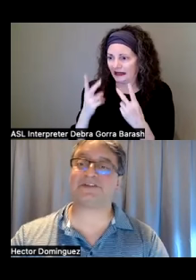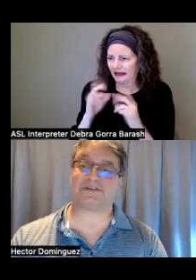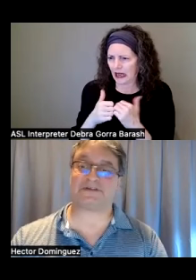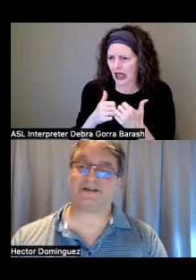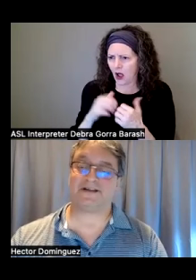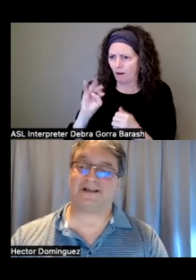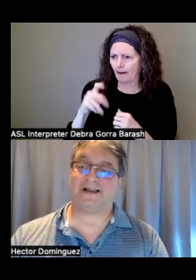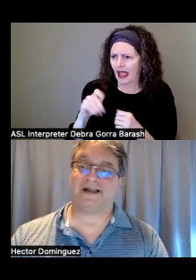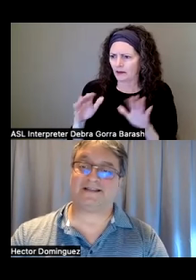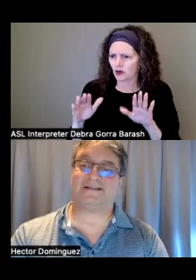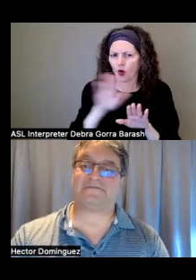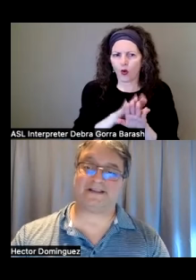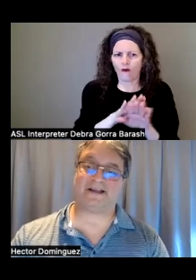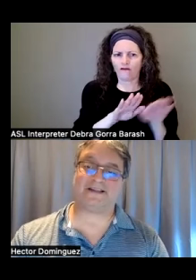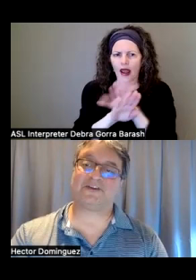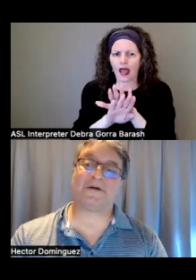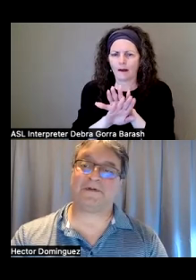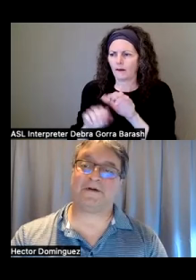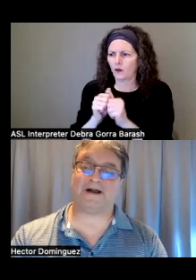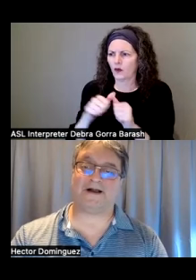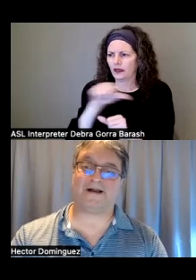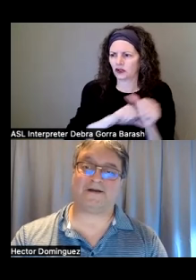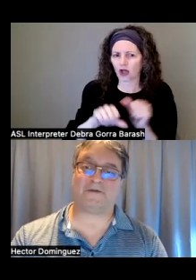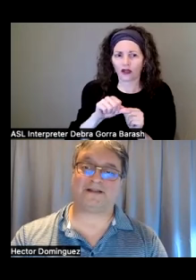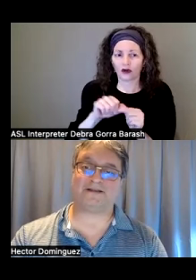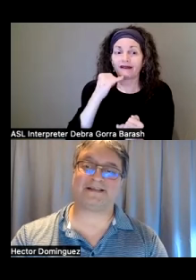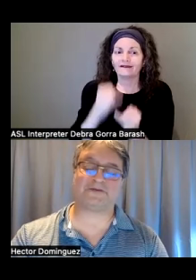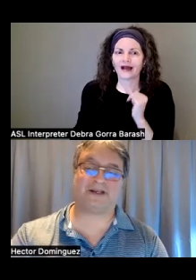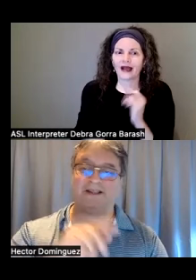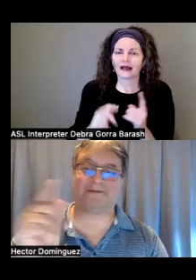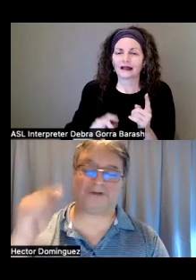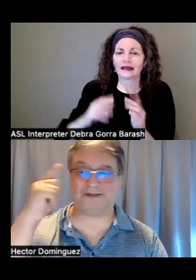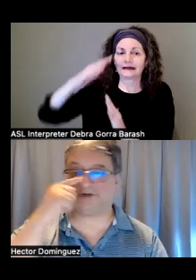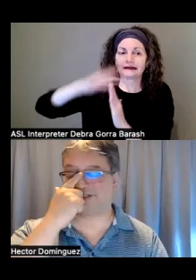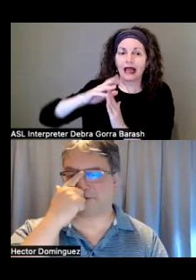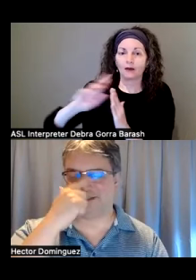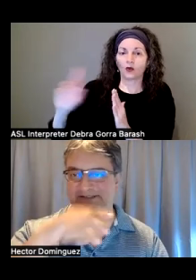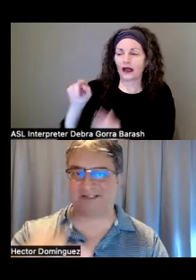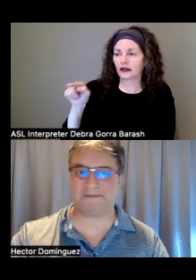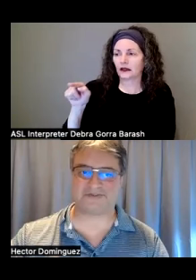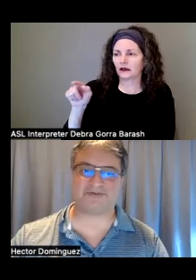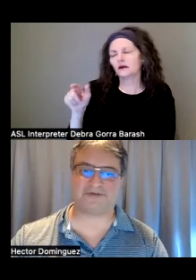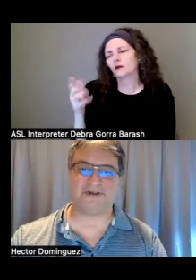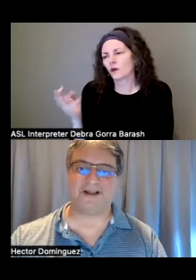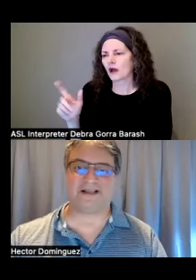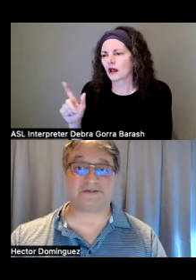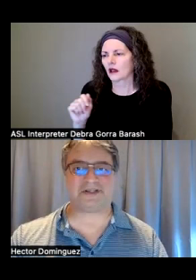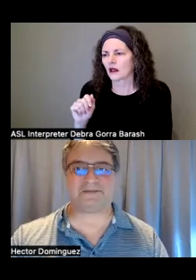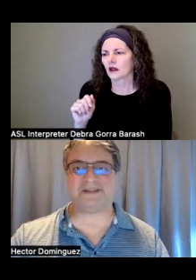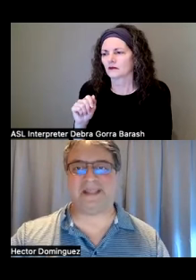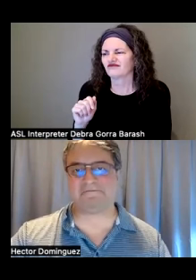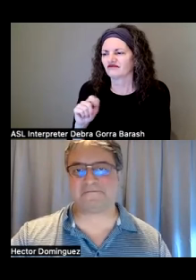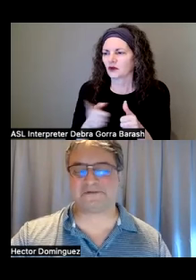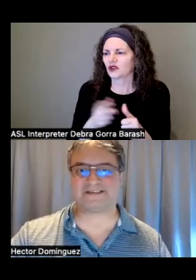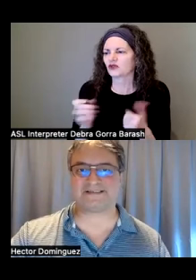with each other. And finally, the top one is actually, well, the original one is an animation. I just shared